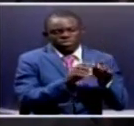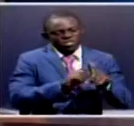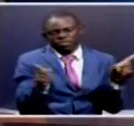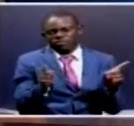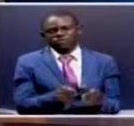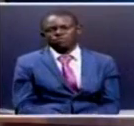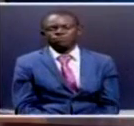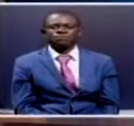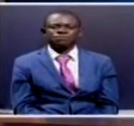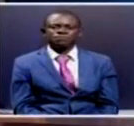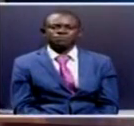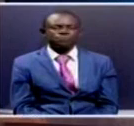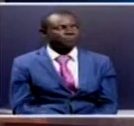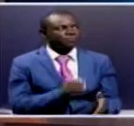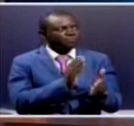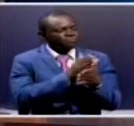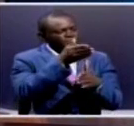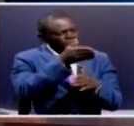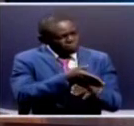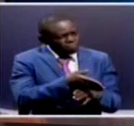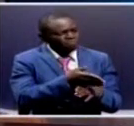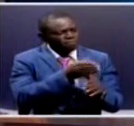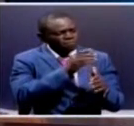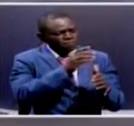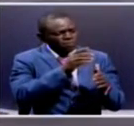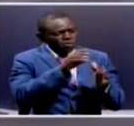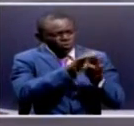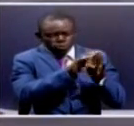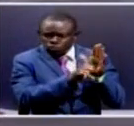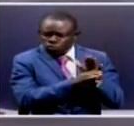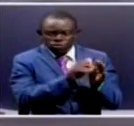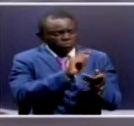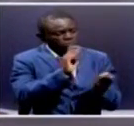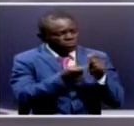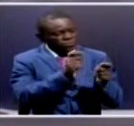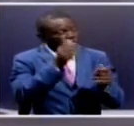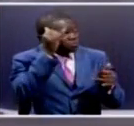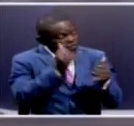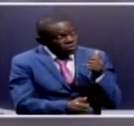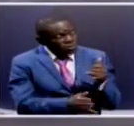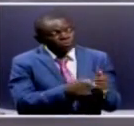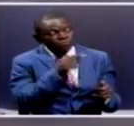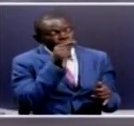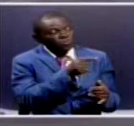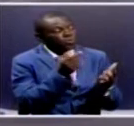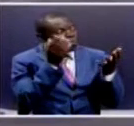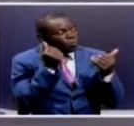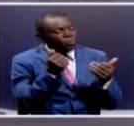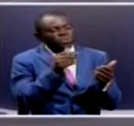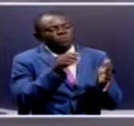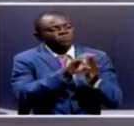this is done, what do you hope to see? We want to see a better constitution than what we have